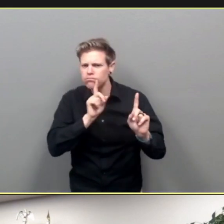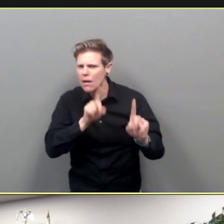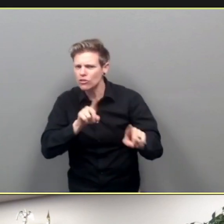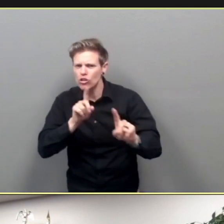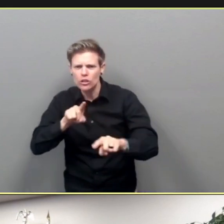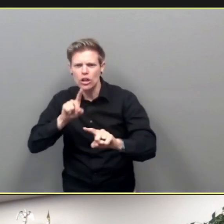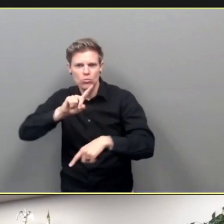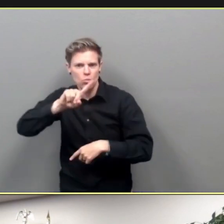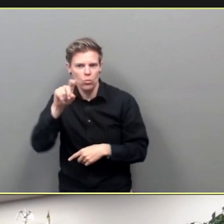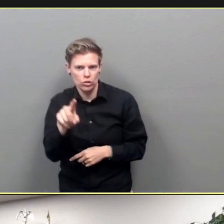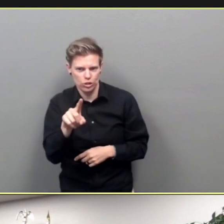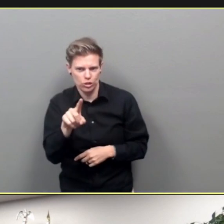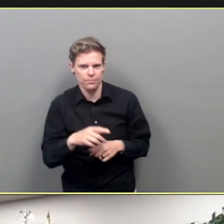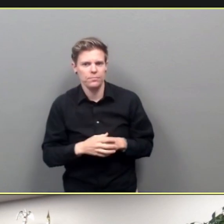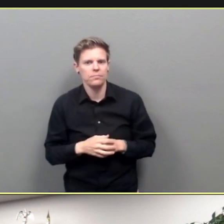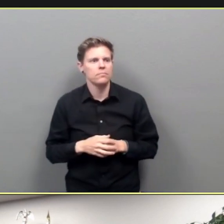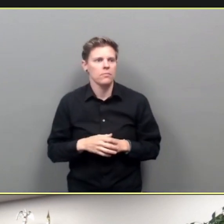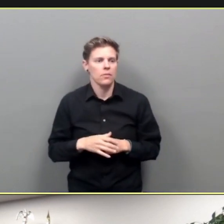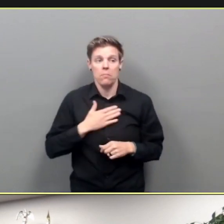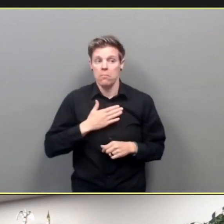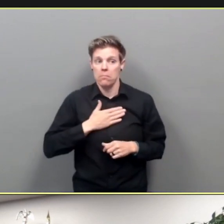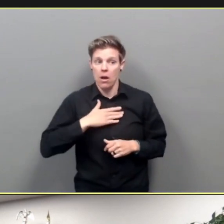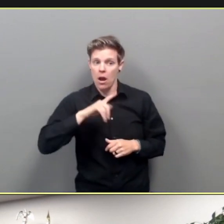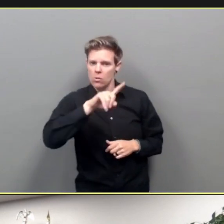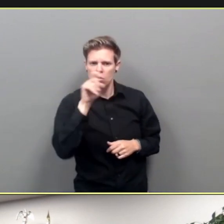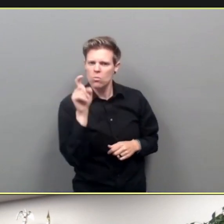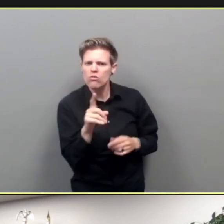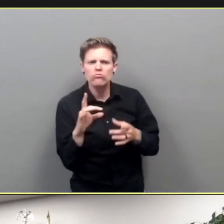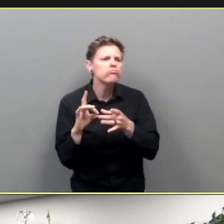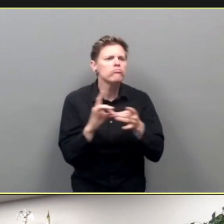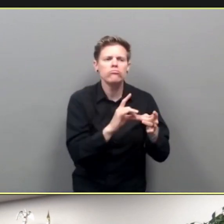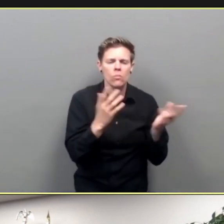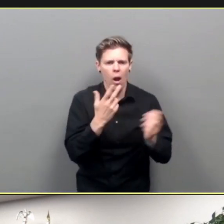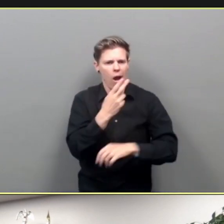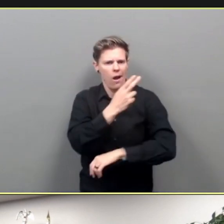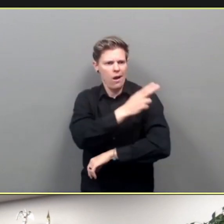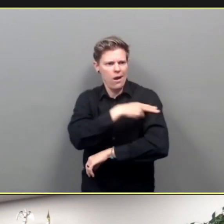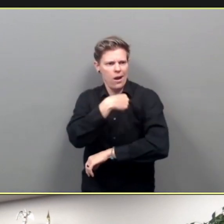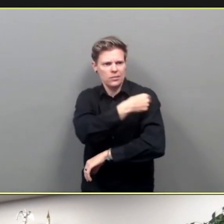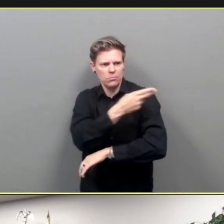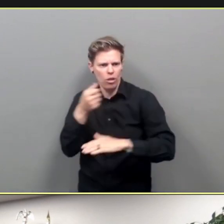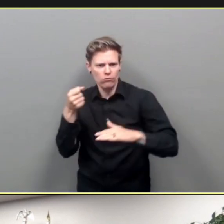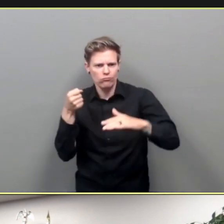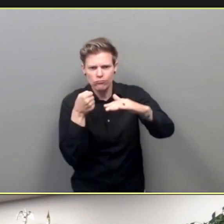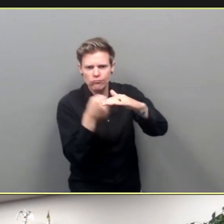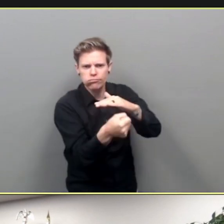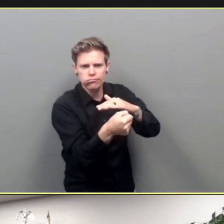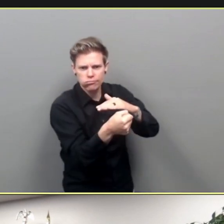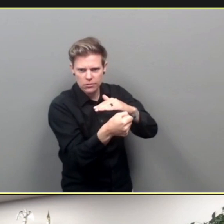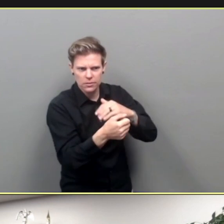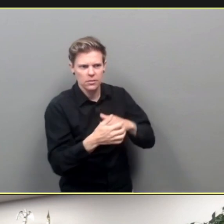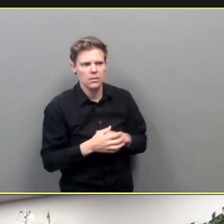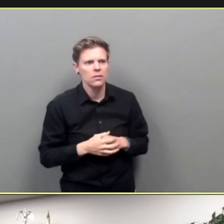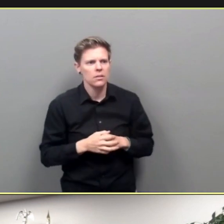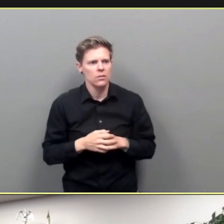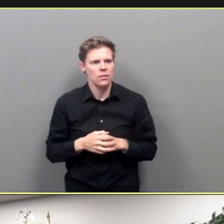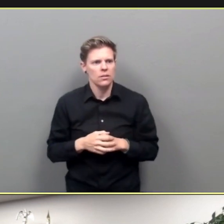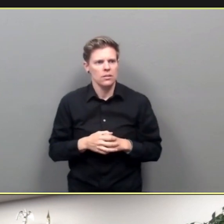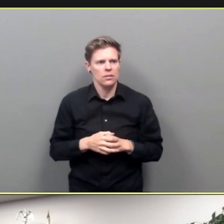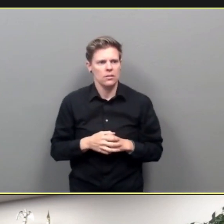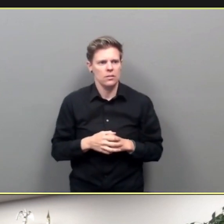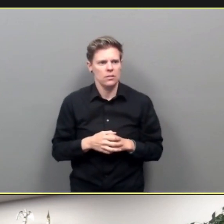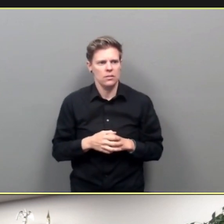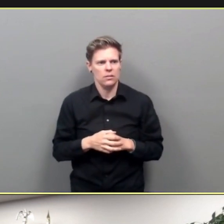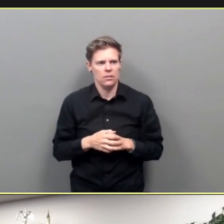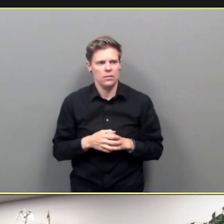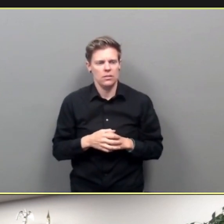had a question about hospitalizations when you were talking about skirting the line just below crisis standards of care. I'm wondering if you